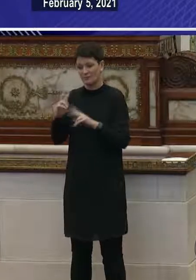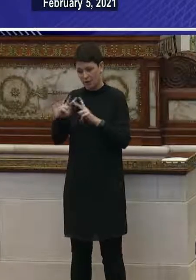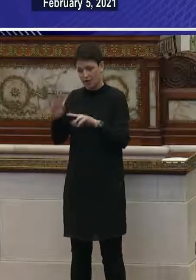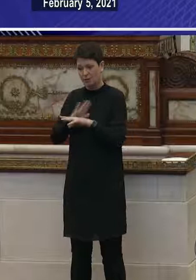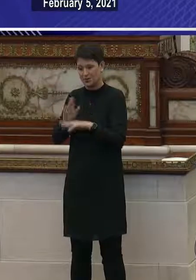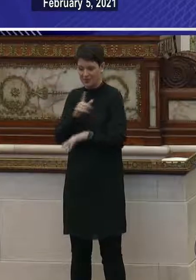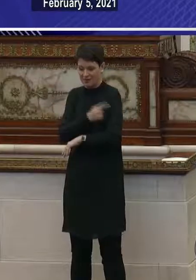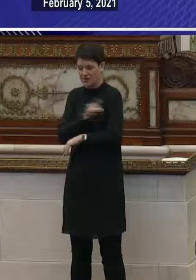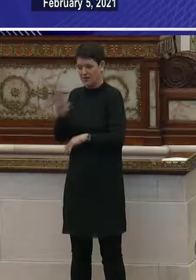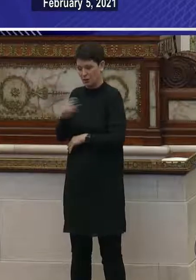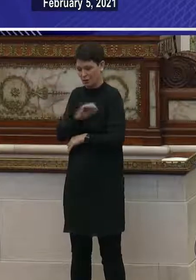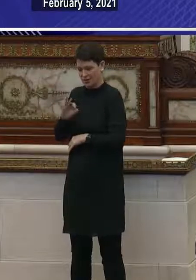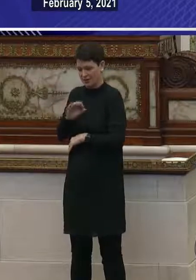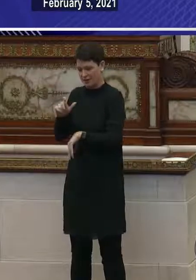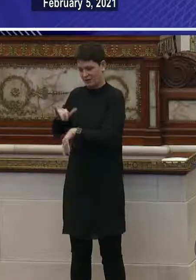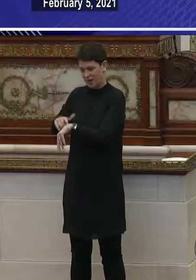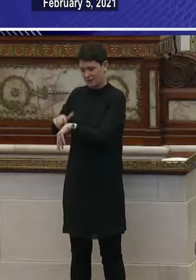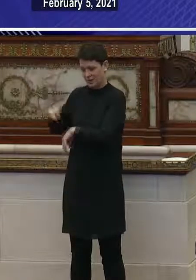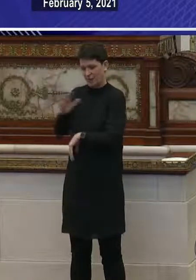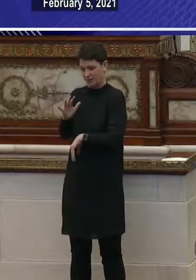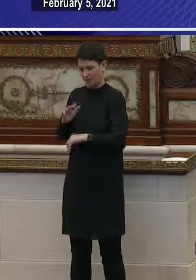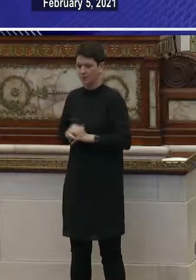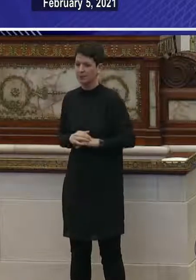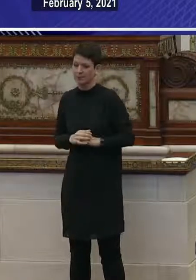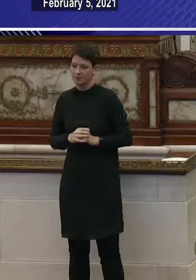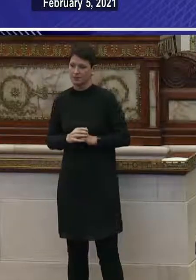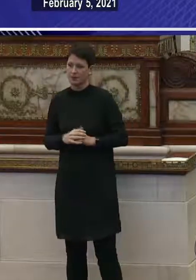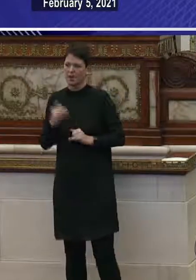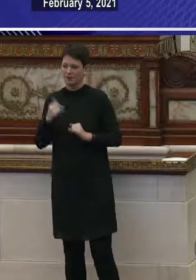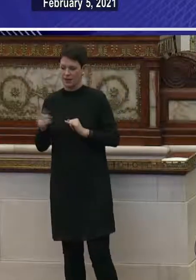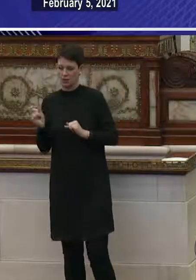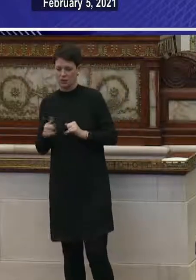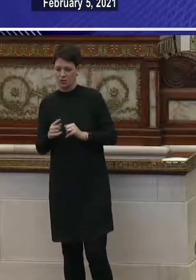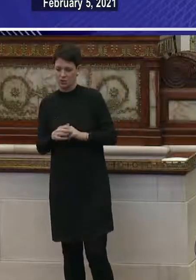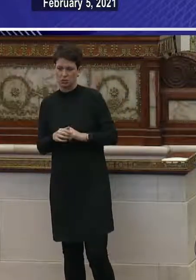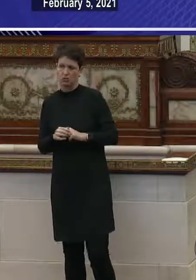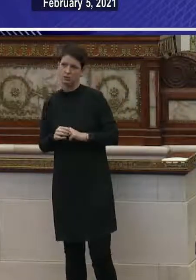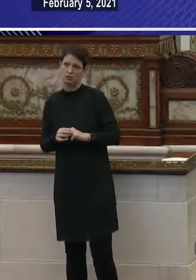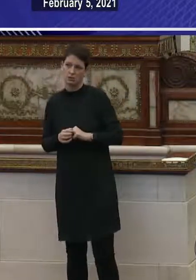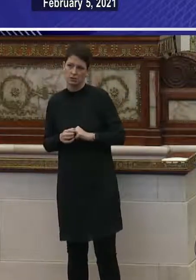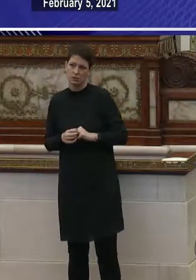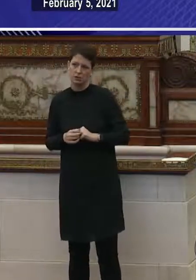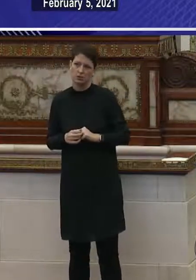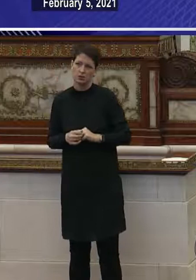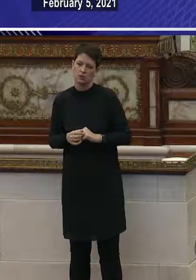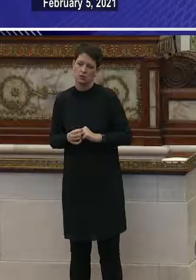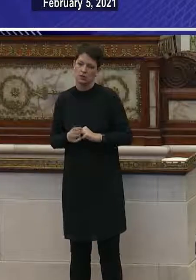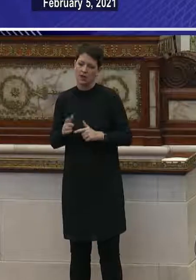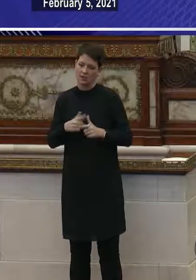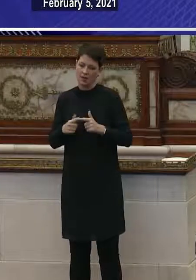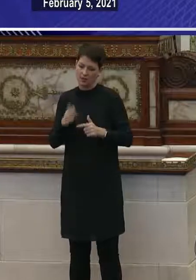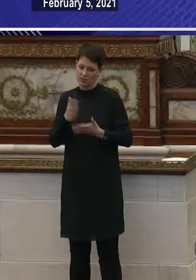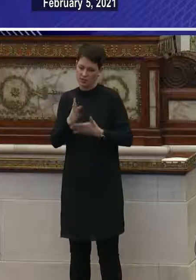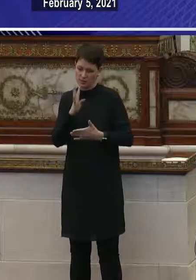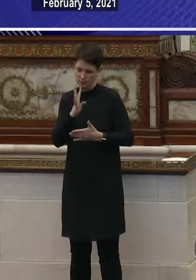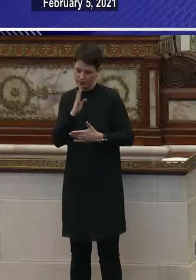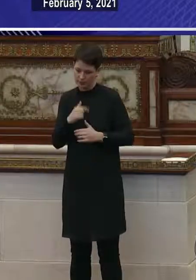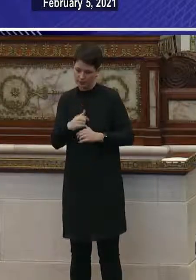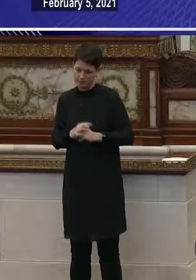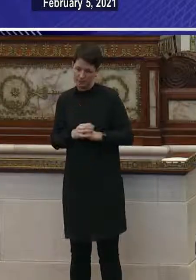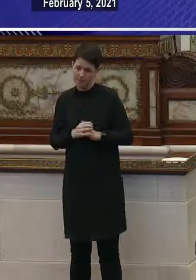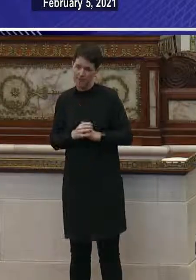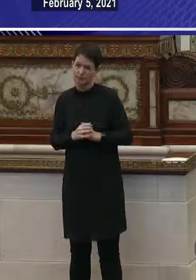their staff at that time. Okay. All right. Last question, and I'll yield. We